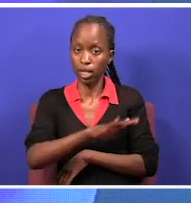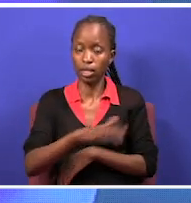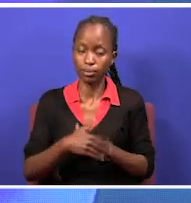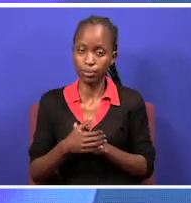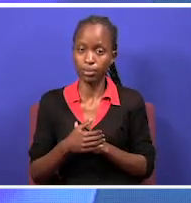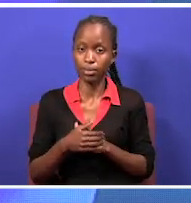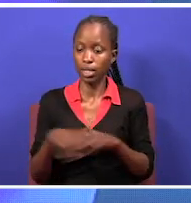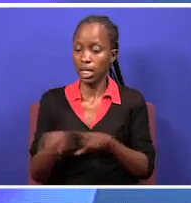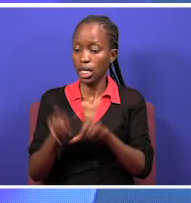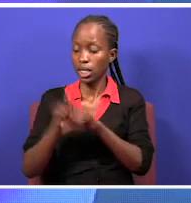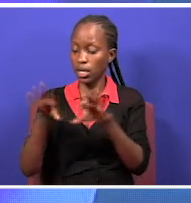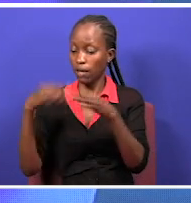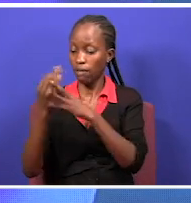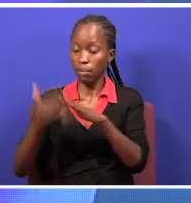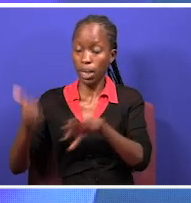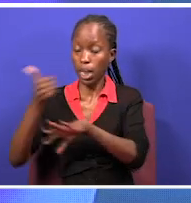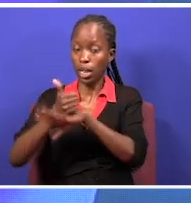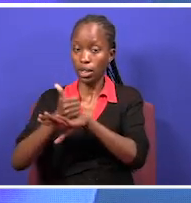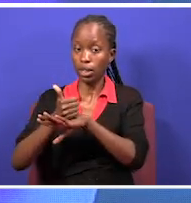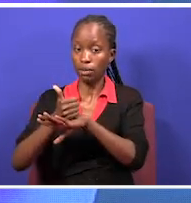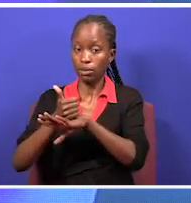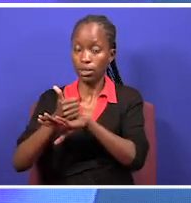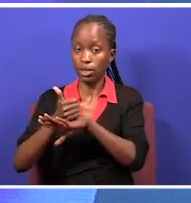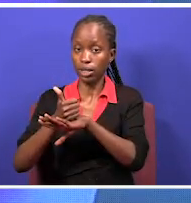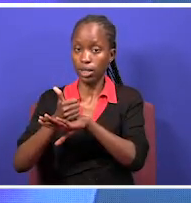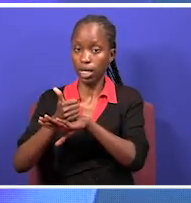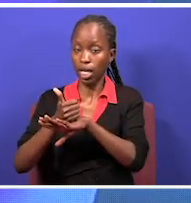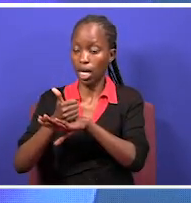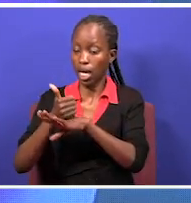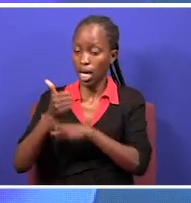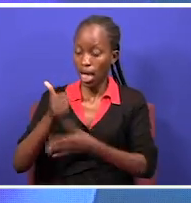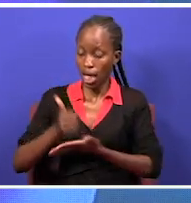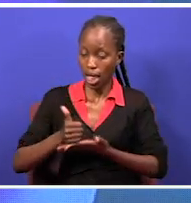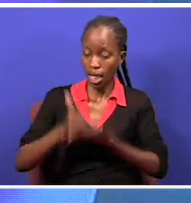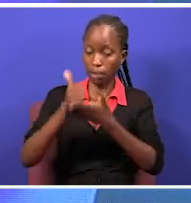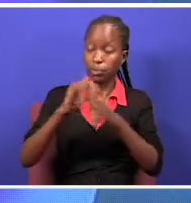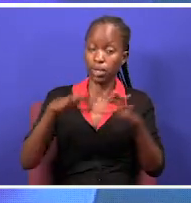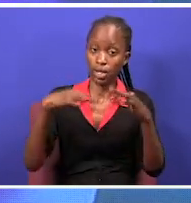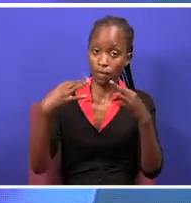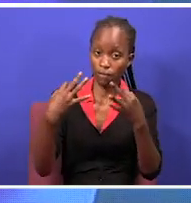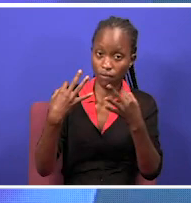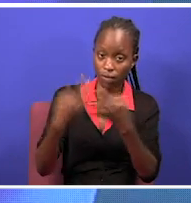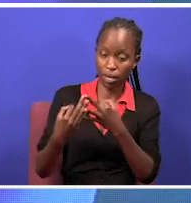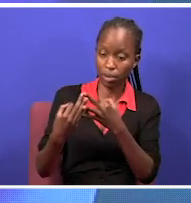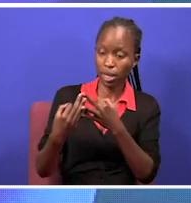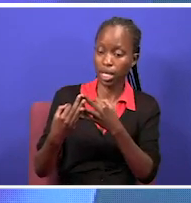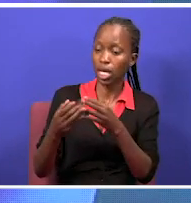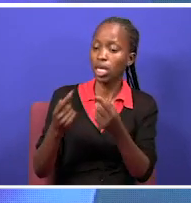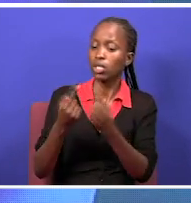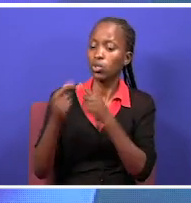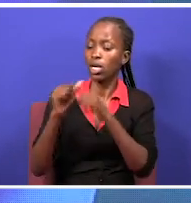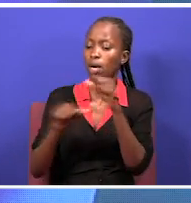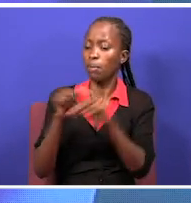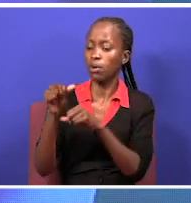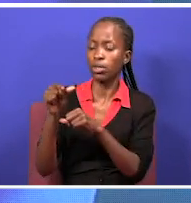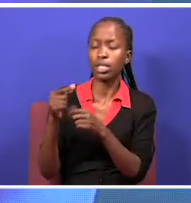The family altar observance helps the family address these issues in a